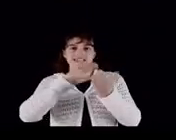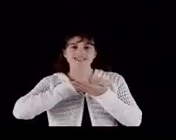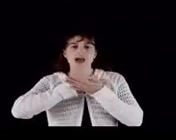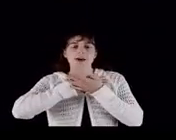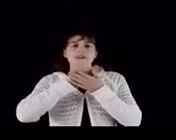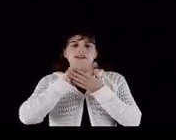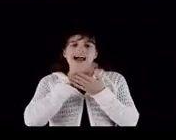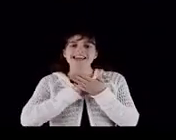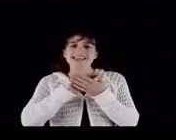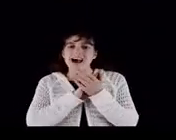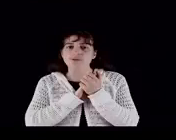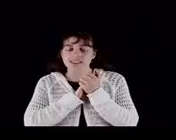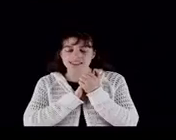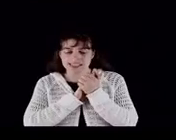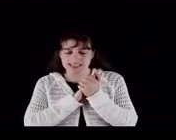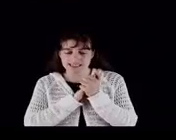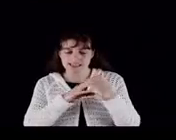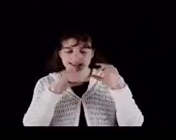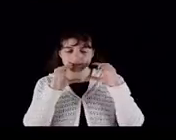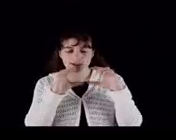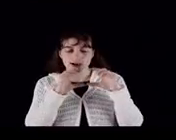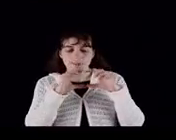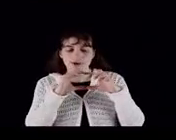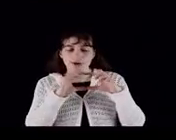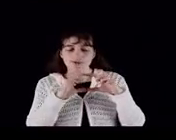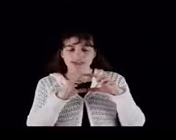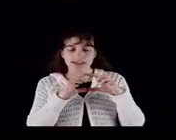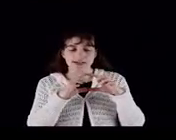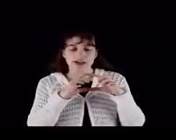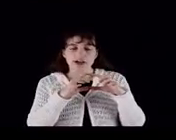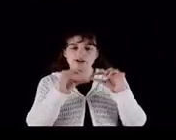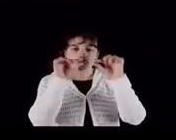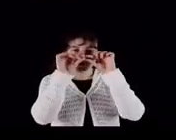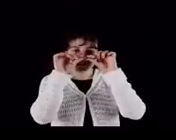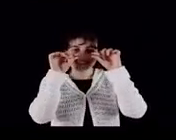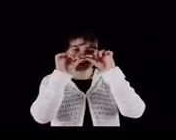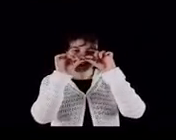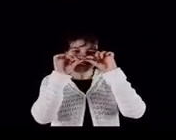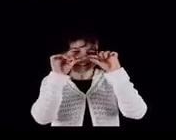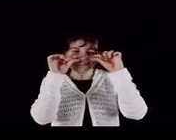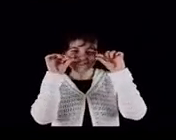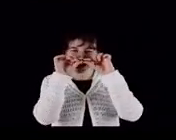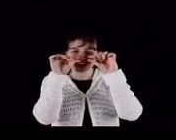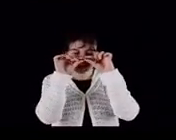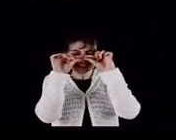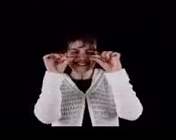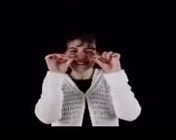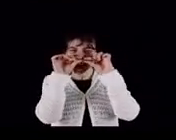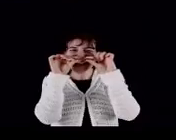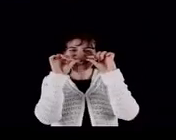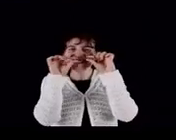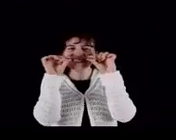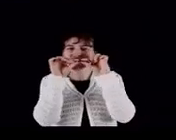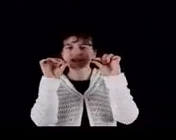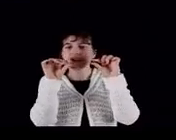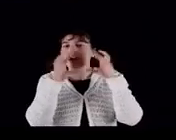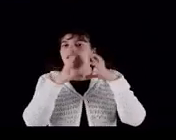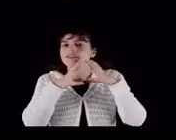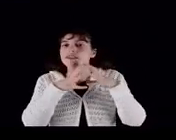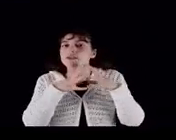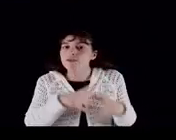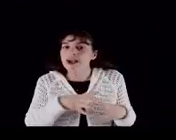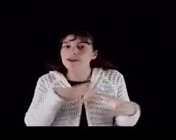these blackened out discs that you would put over there so that only a slit of light, a little tiny sliver